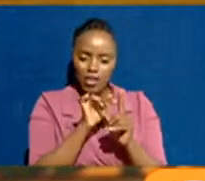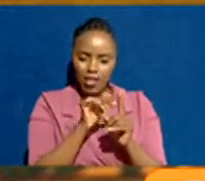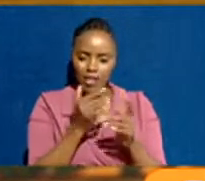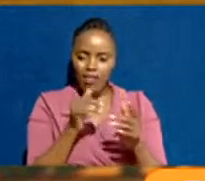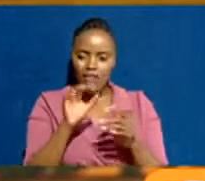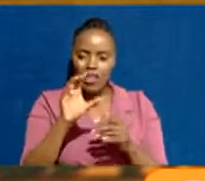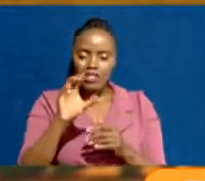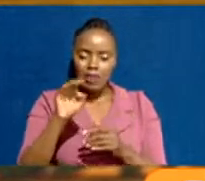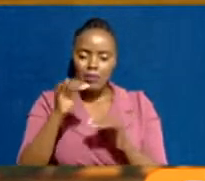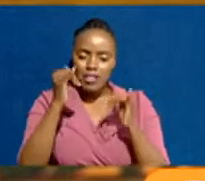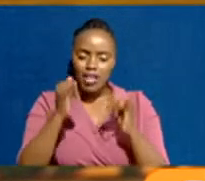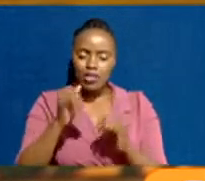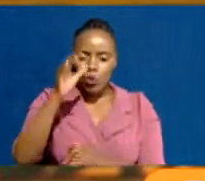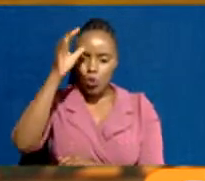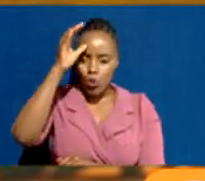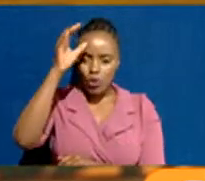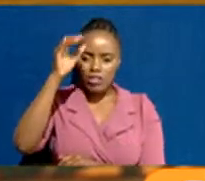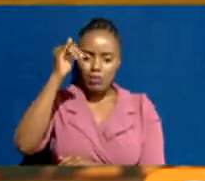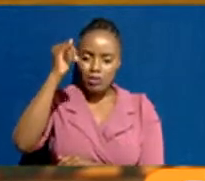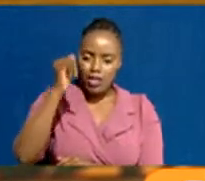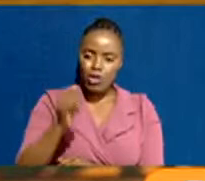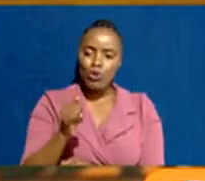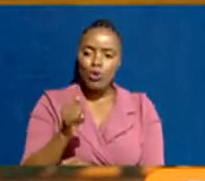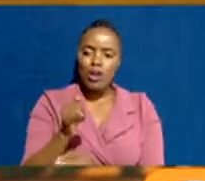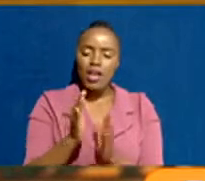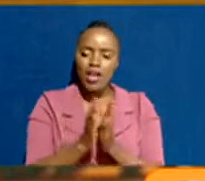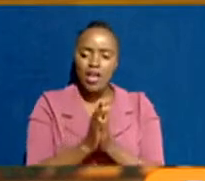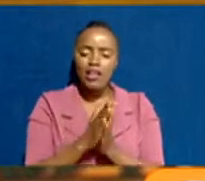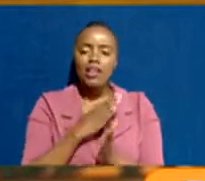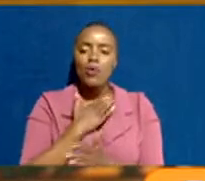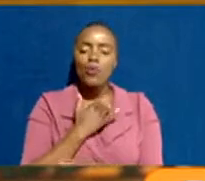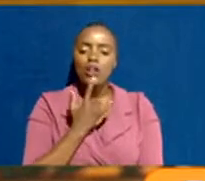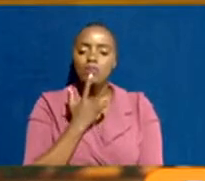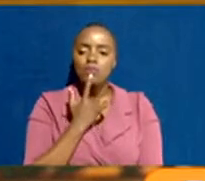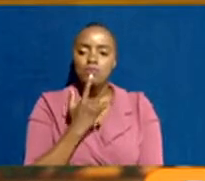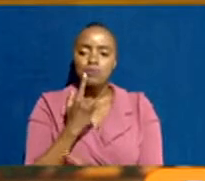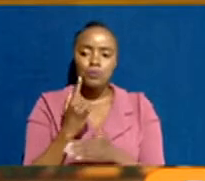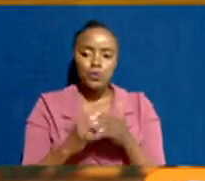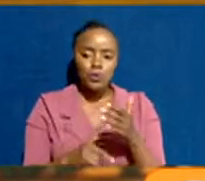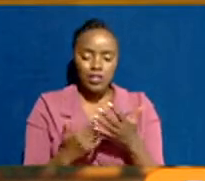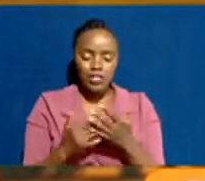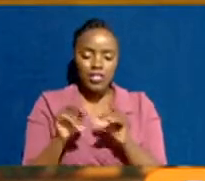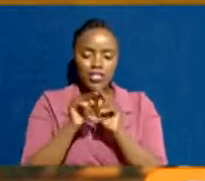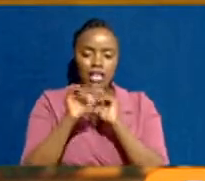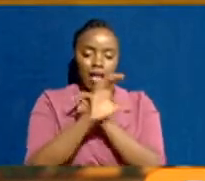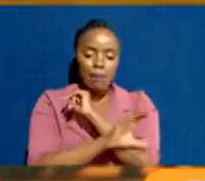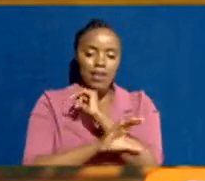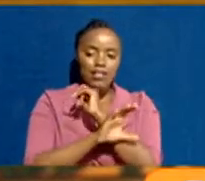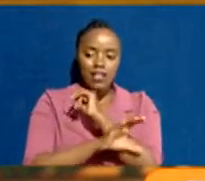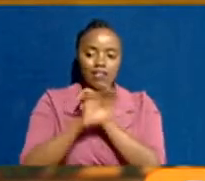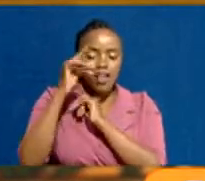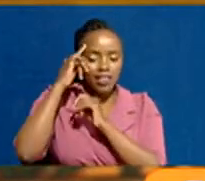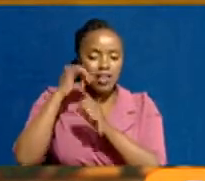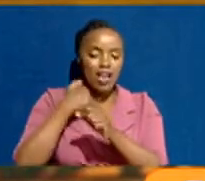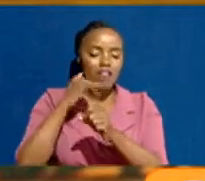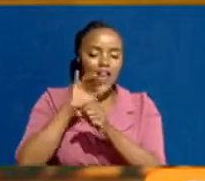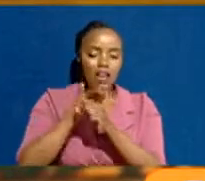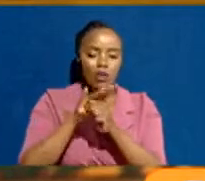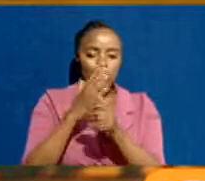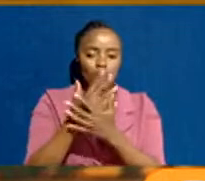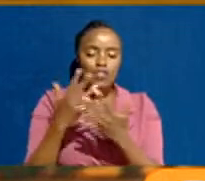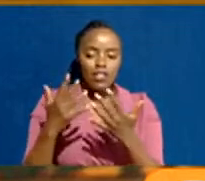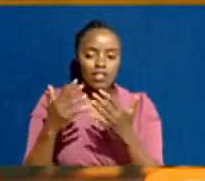CBC is a new concept. And I want to say, as a country, I think there are so many things that went